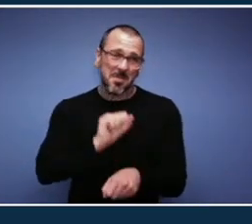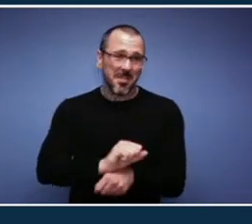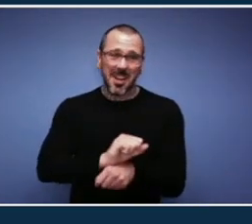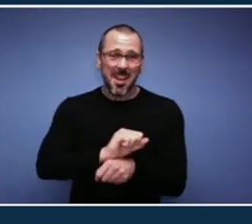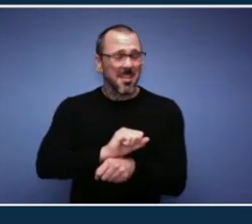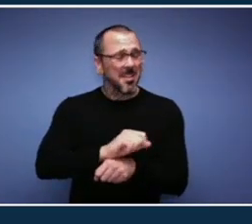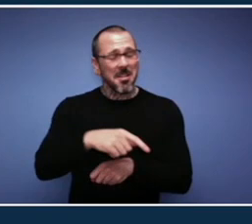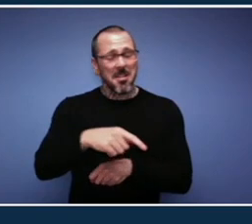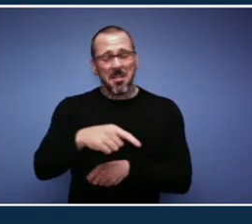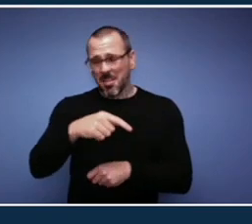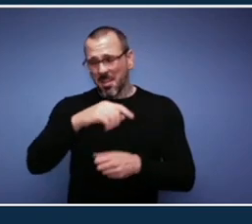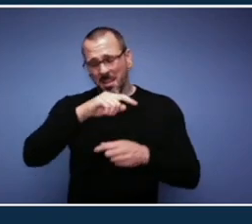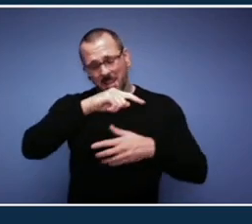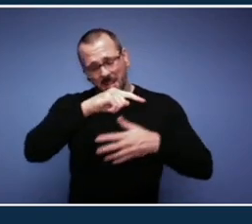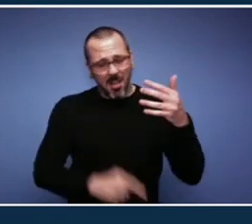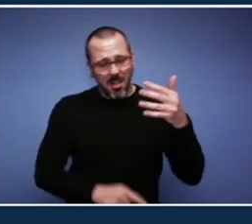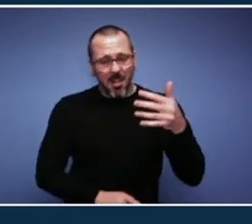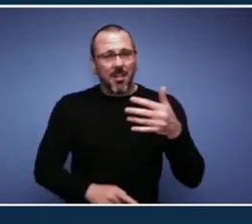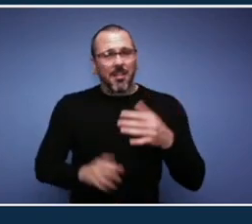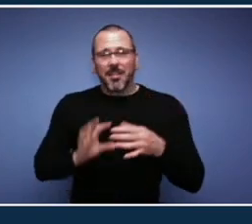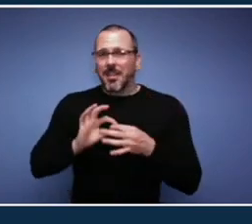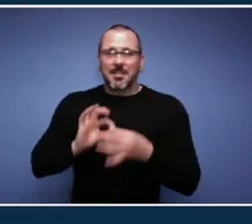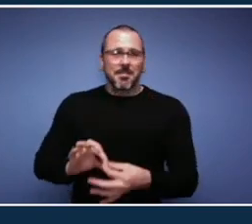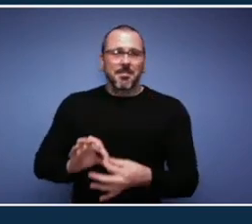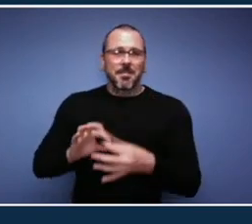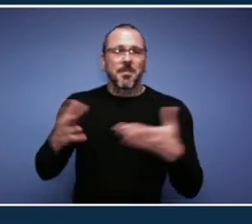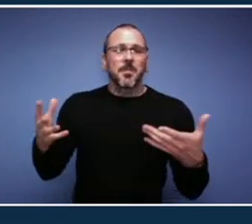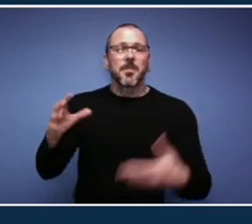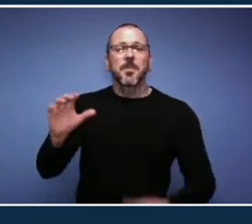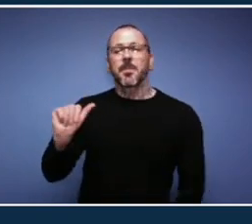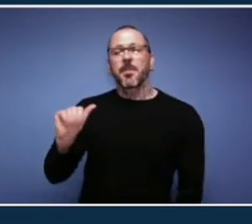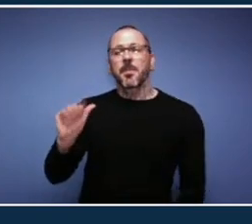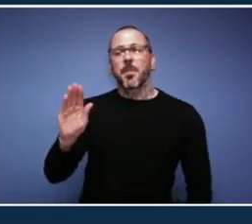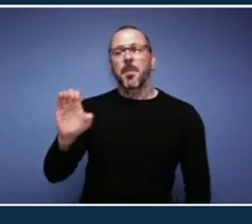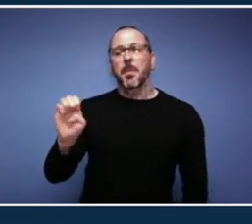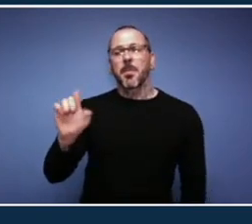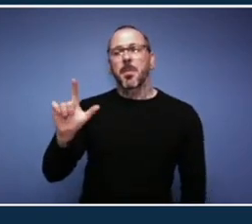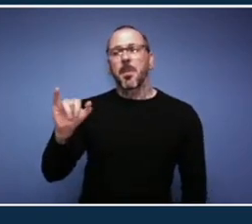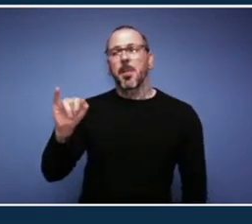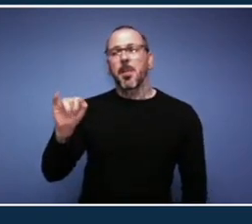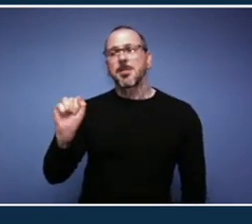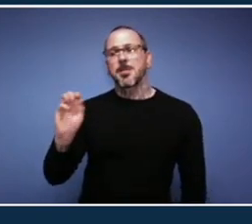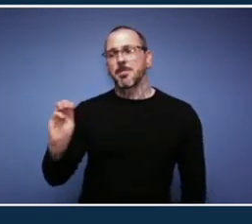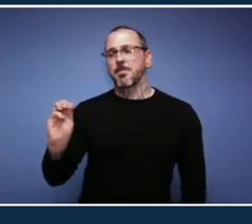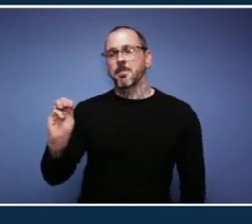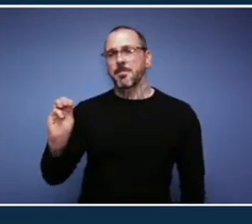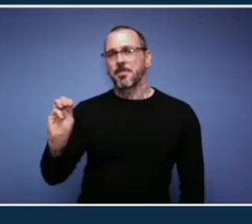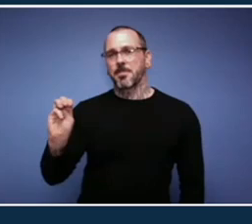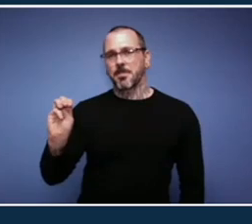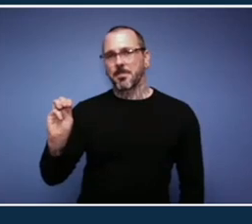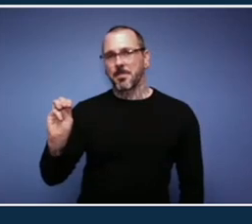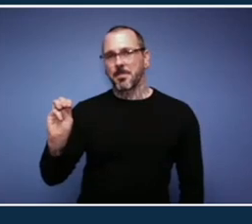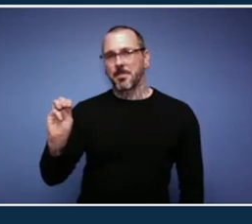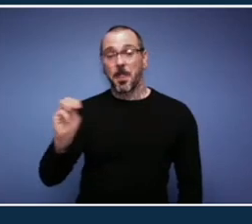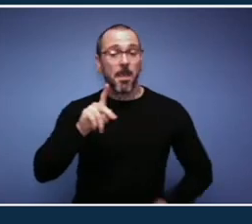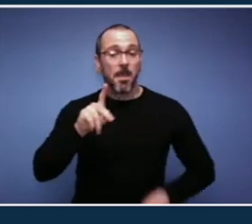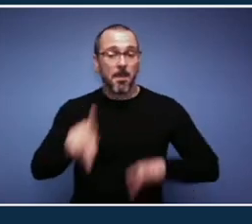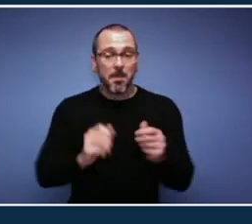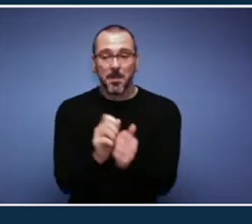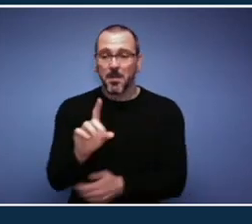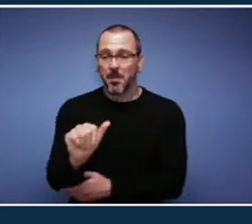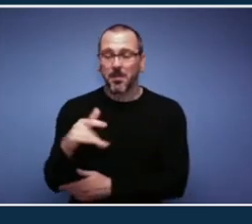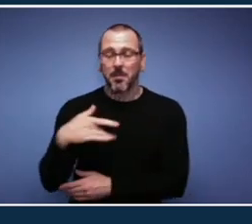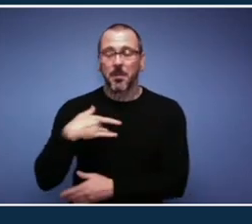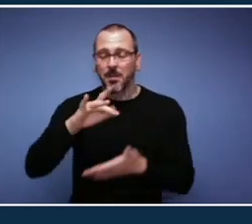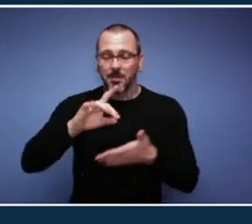root of systems that discriminate against people with disabilities. And institutionalization is just one of the many policies and practices